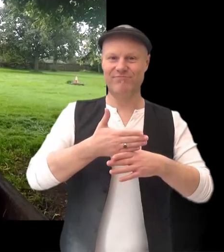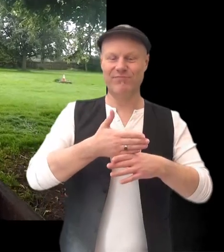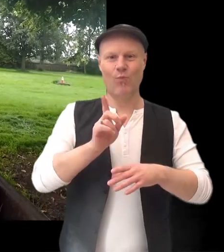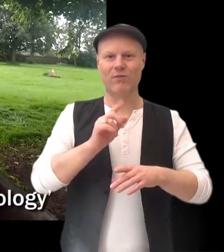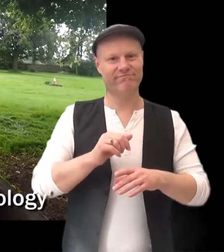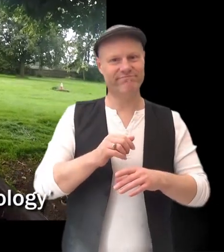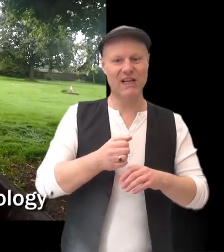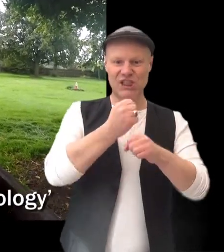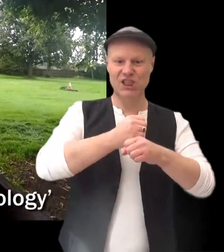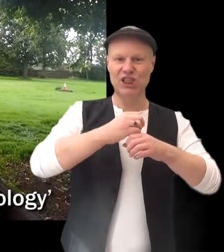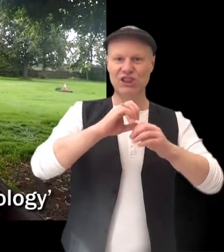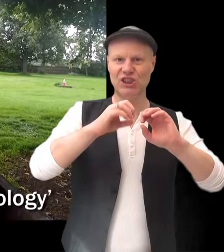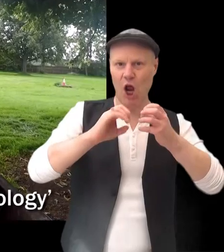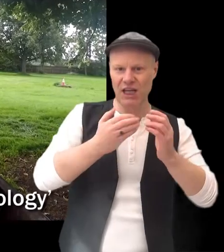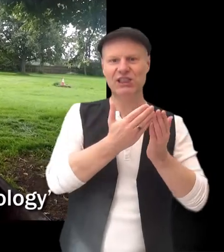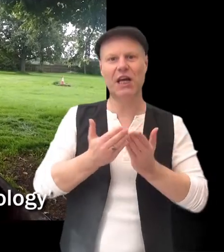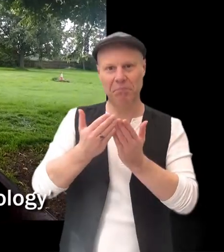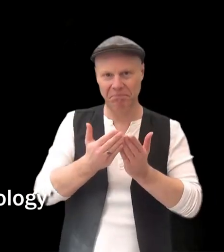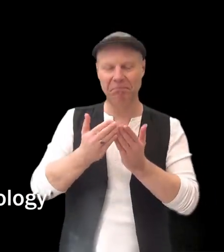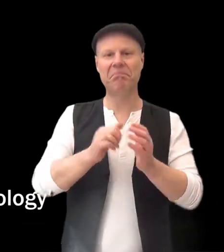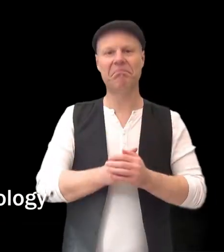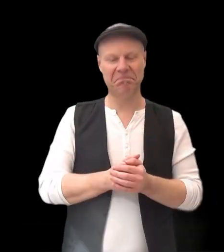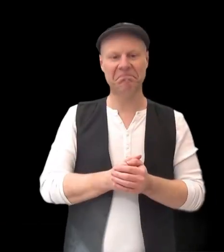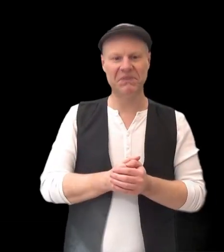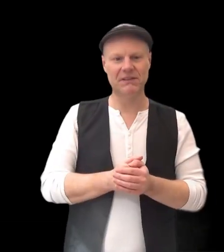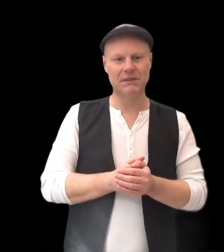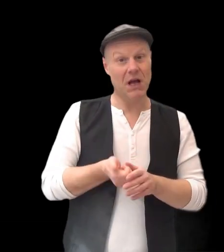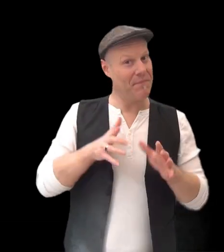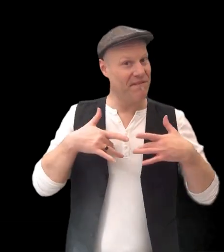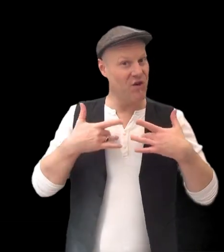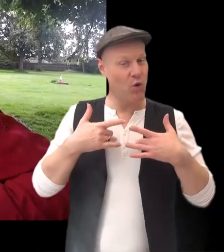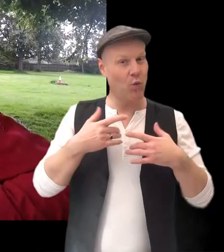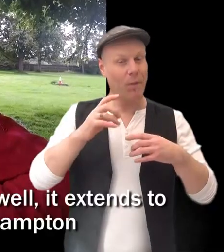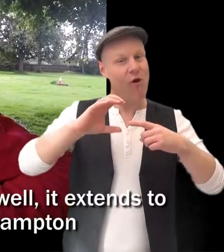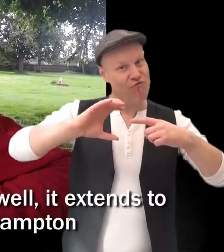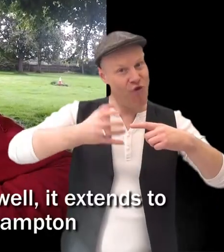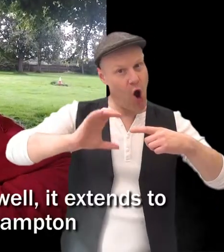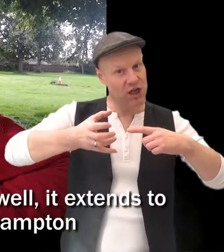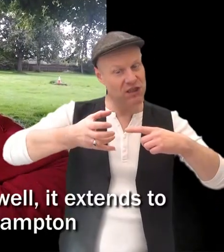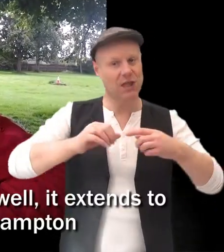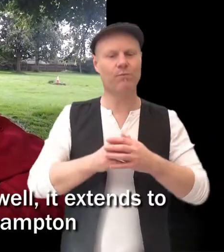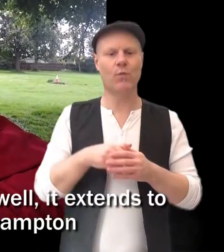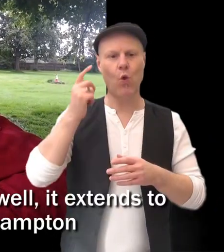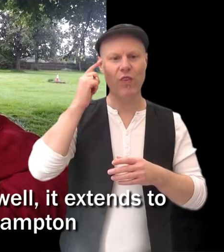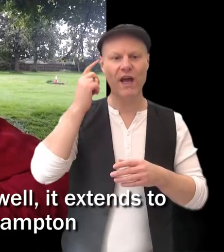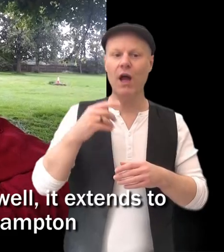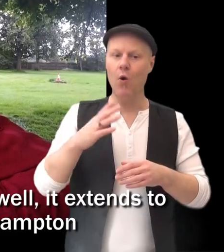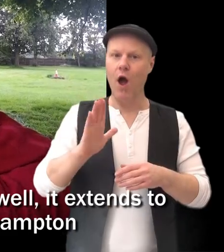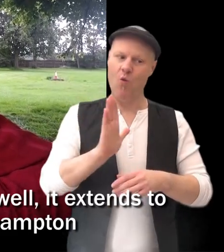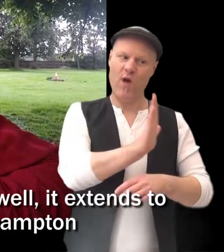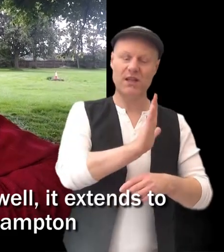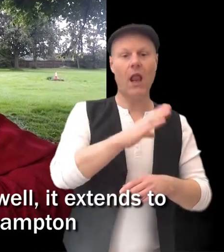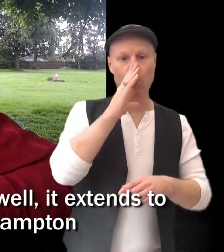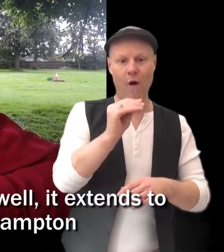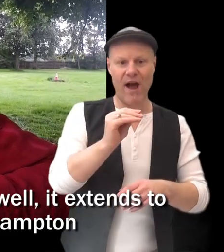I am the keeper of geology. From the perspective of the rocks, well, it extends